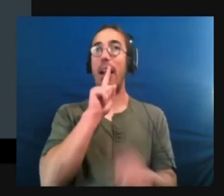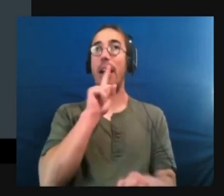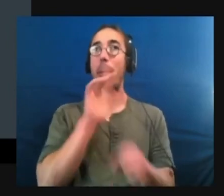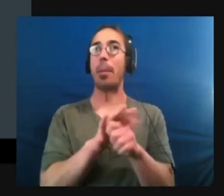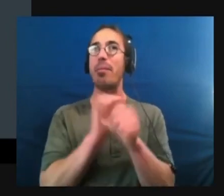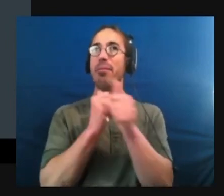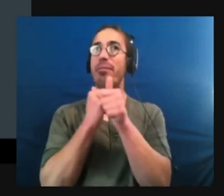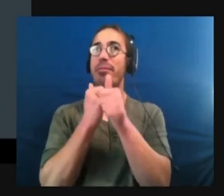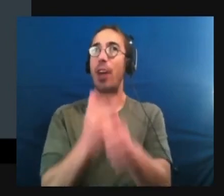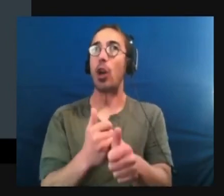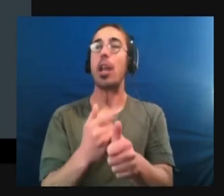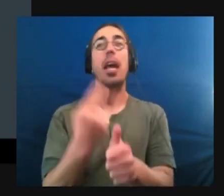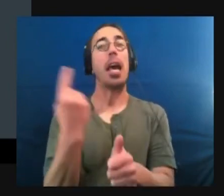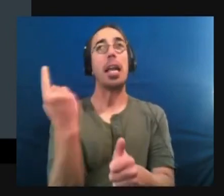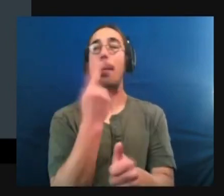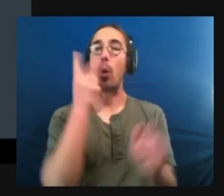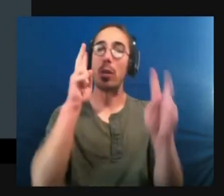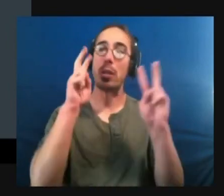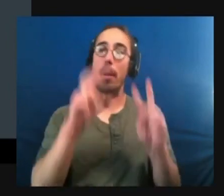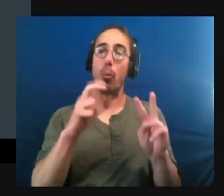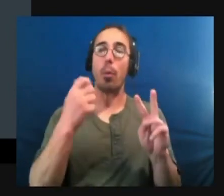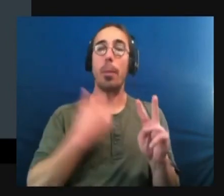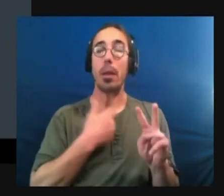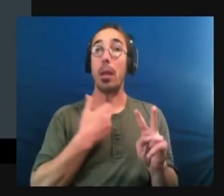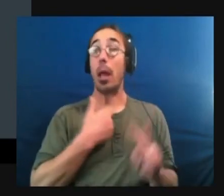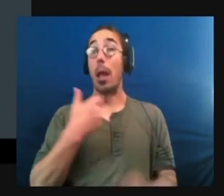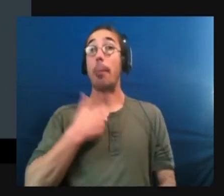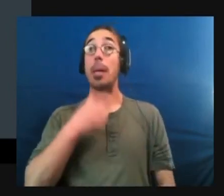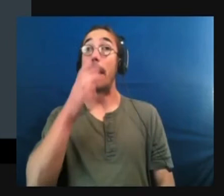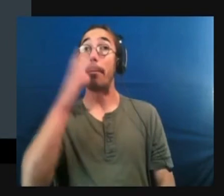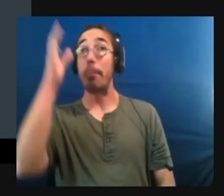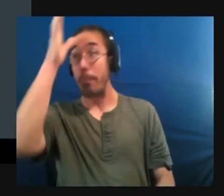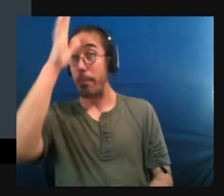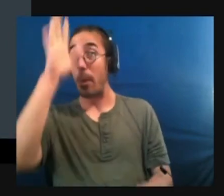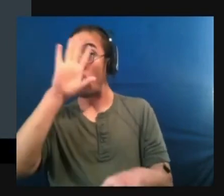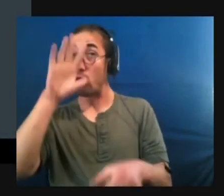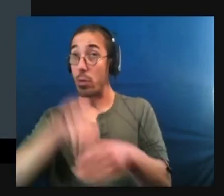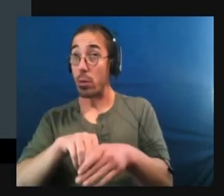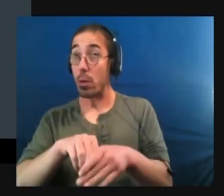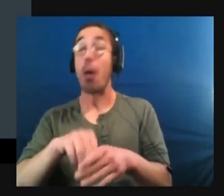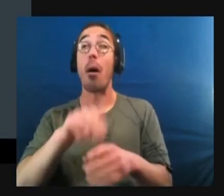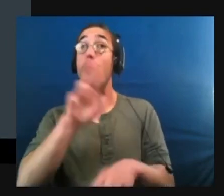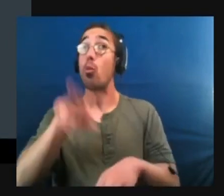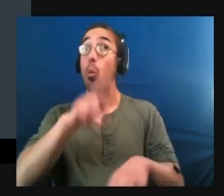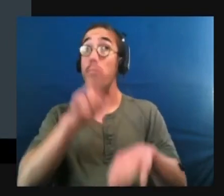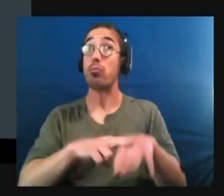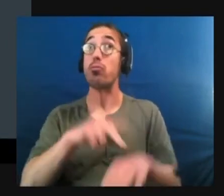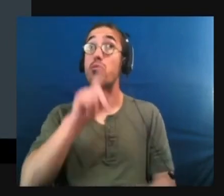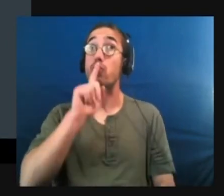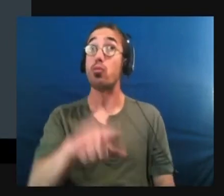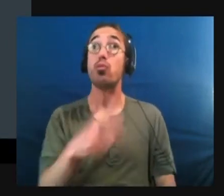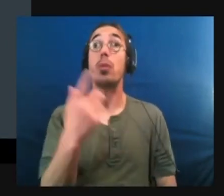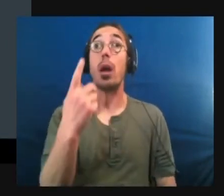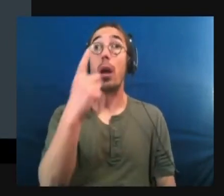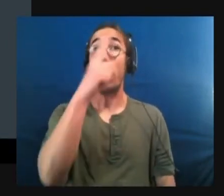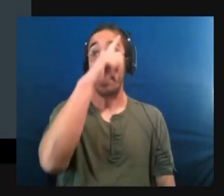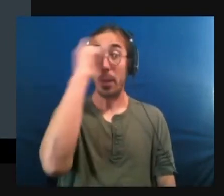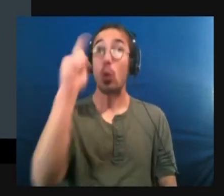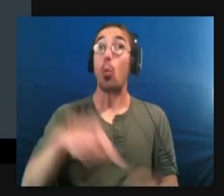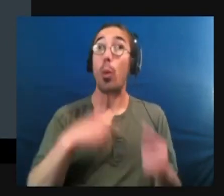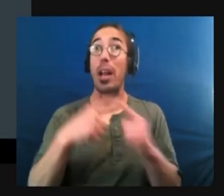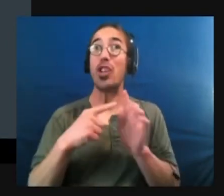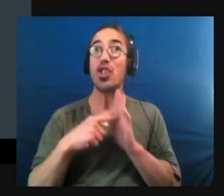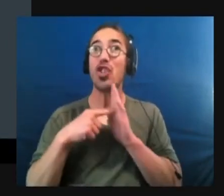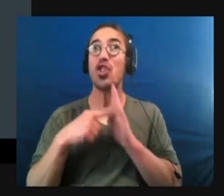always exploring. Being an autistic parent, of course that's true, because it was probably when I started